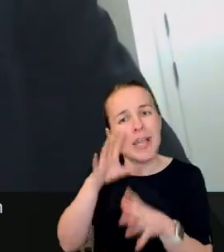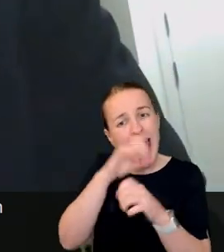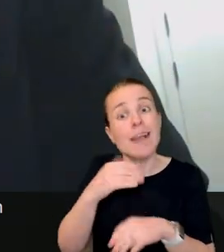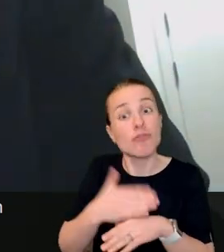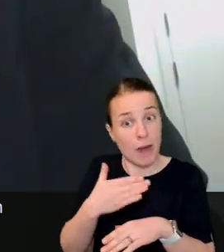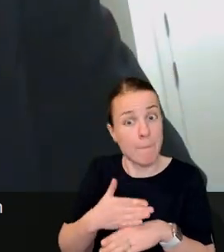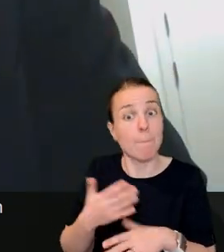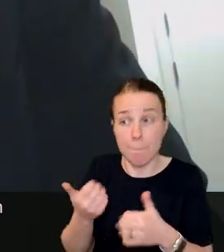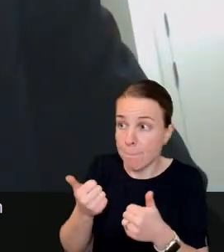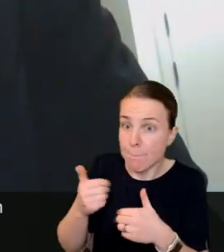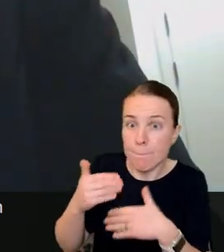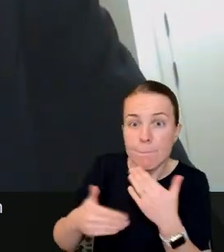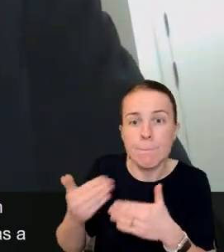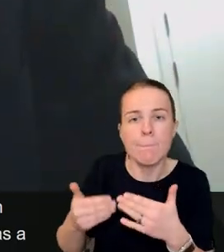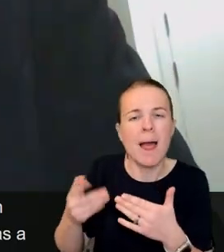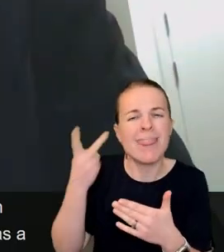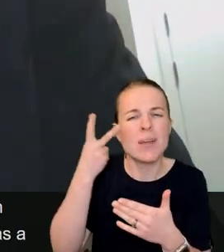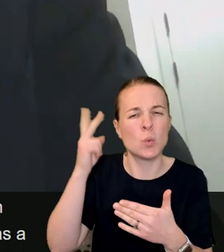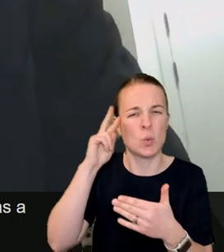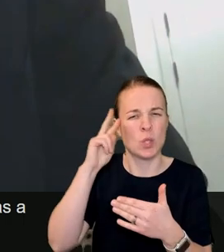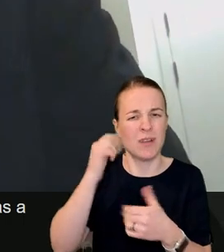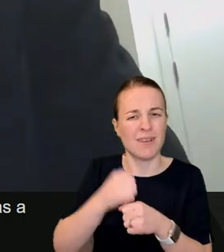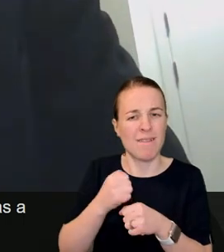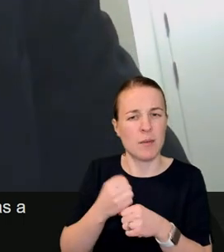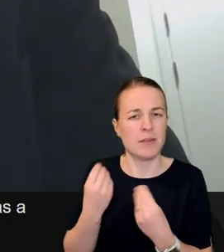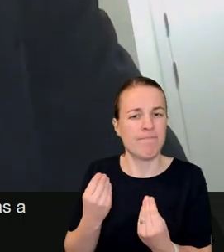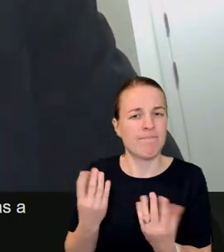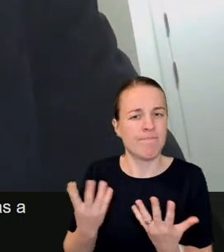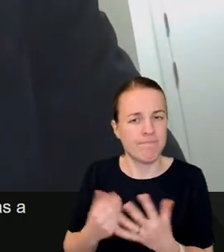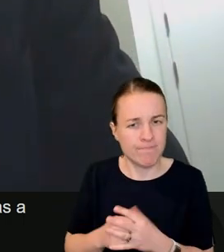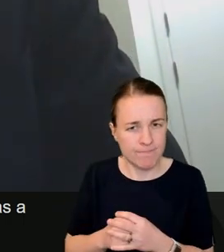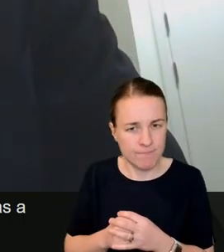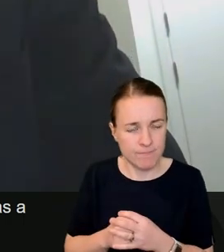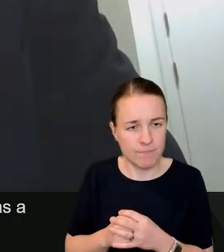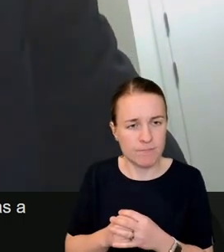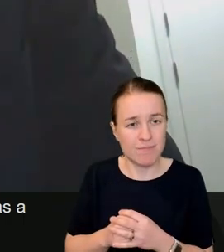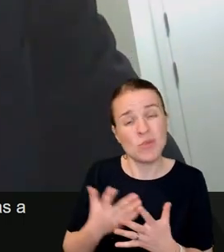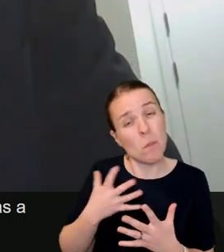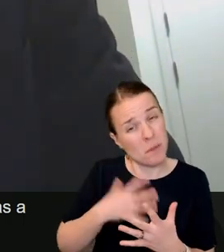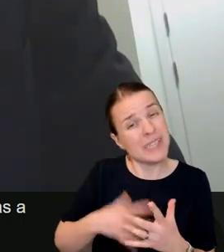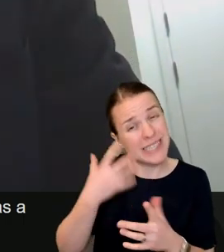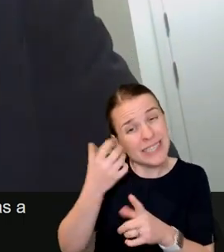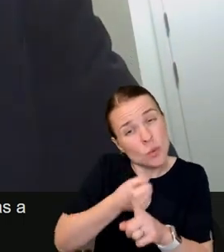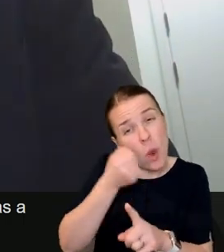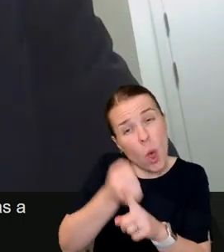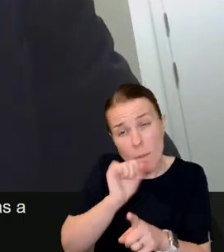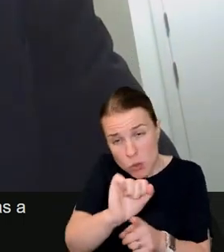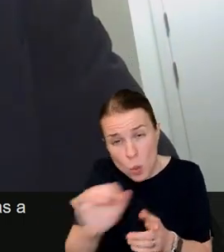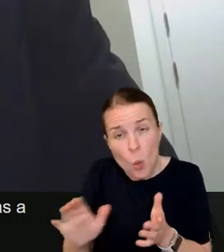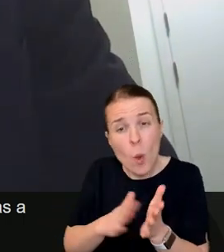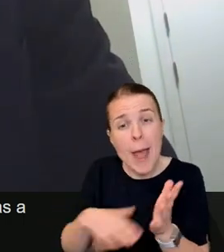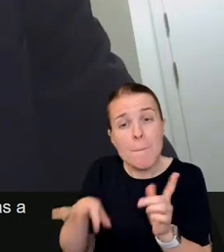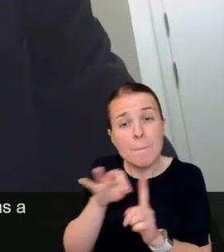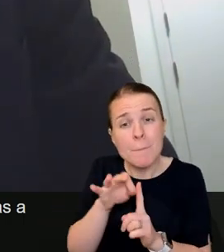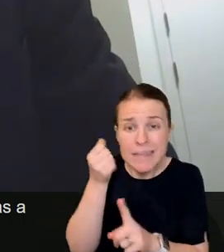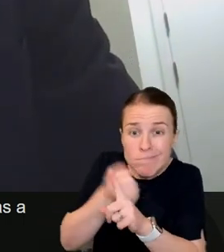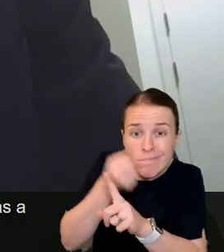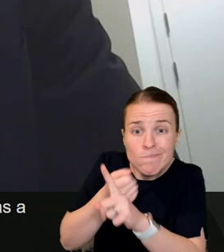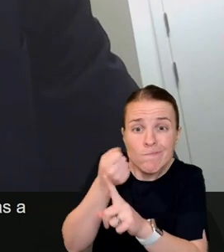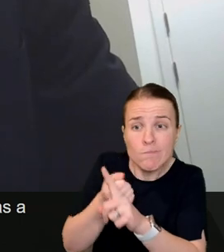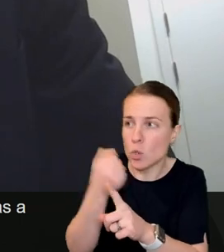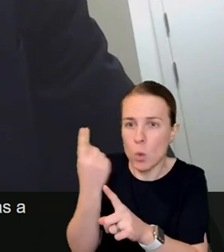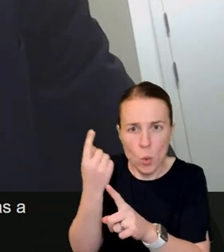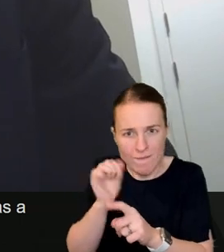abrupt U-turn. So you know, I urge Londoners to continue to lobby your MP to support moves in the Commons to get